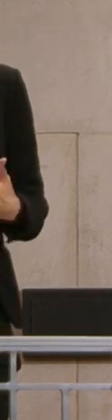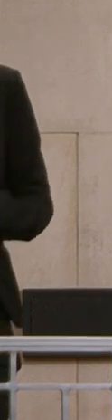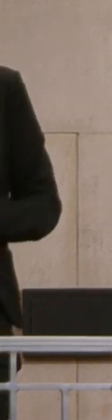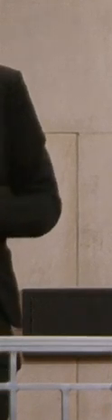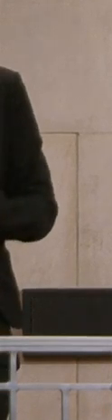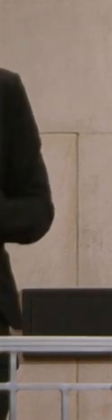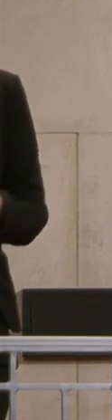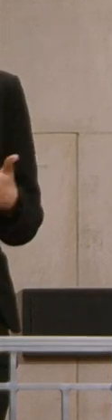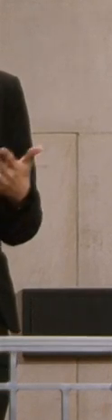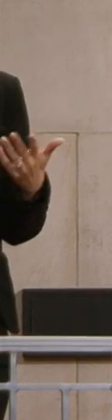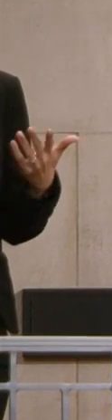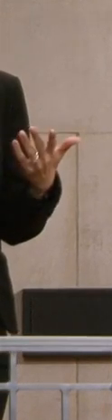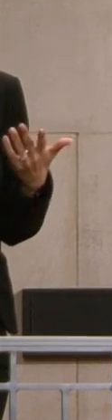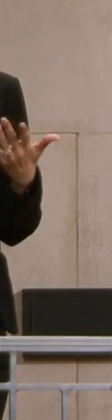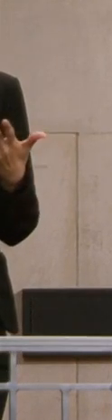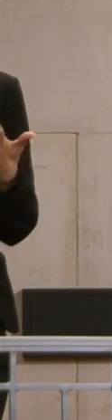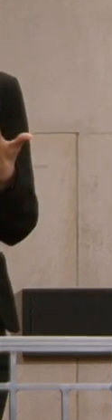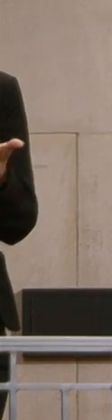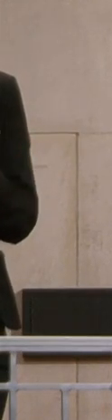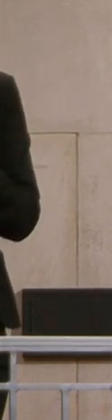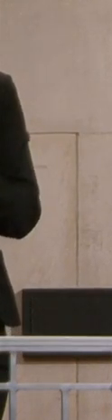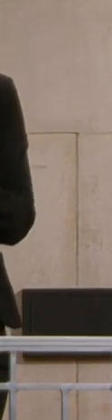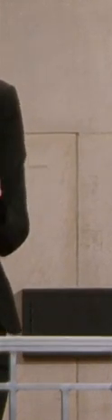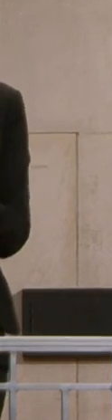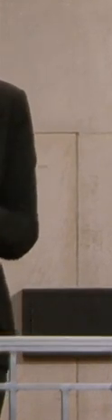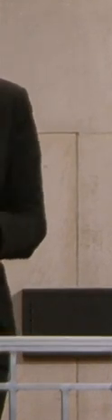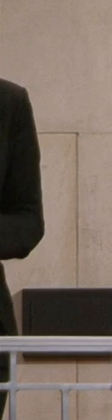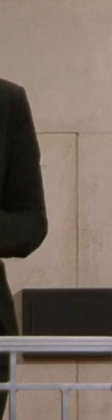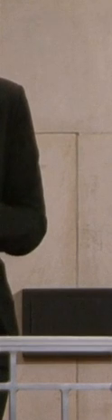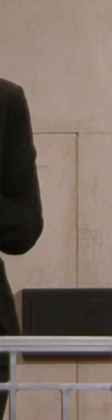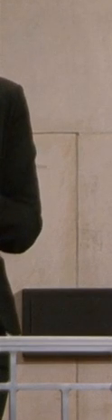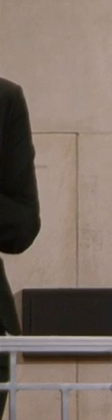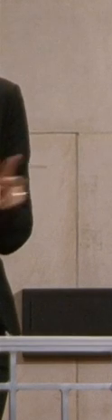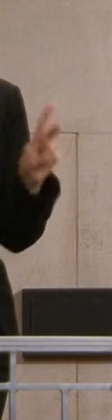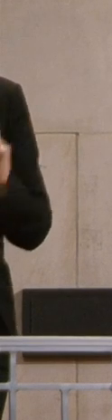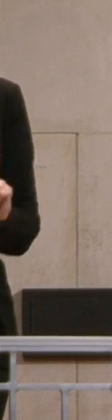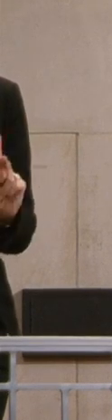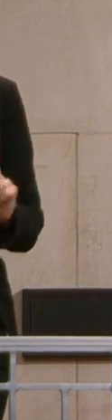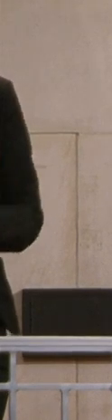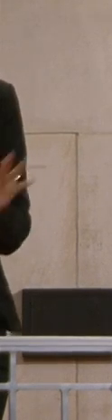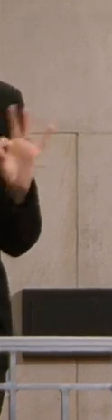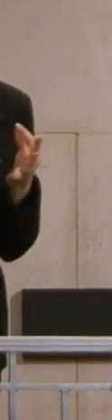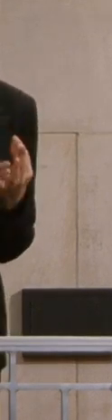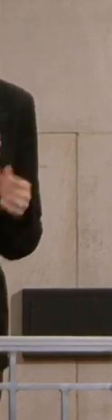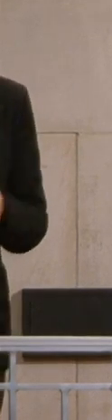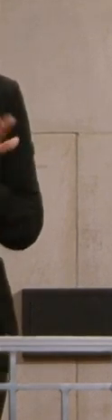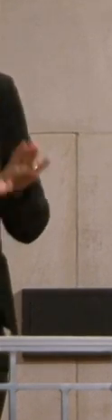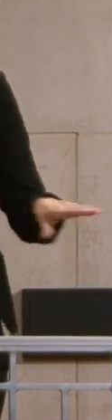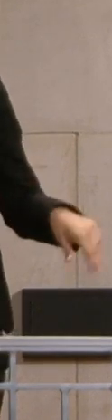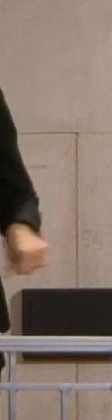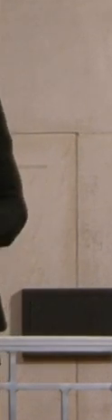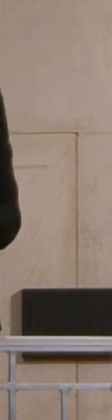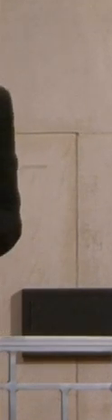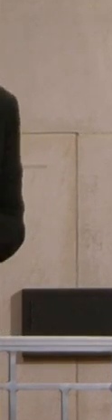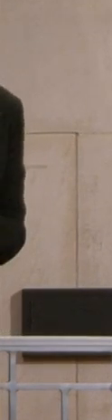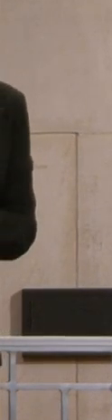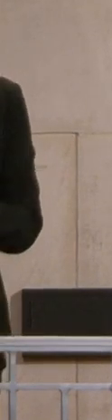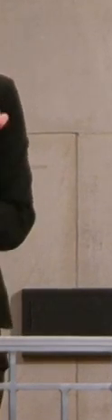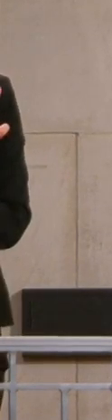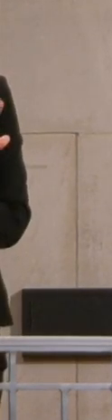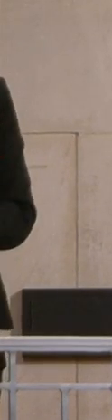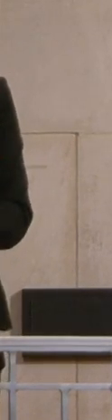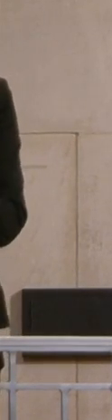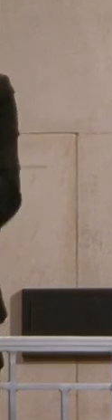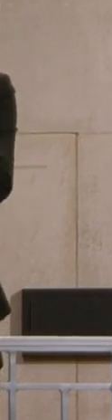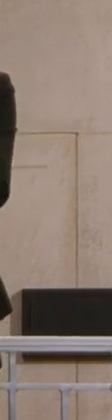has meant in the lives and hearts of LGBT people and their families, their children, their parents, their grandparents across